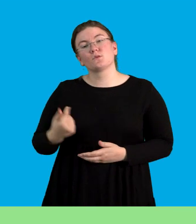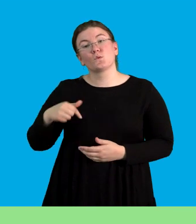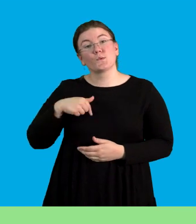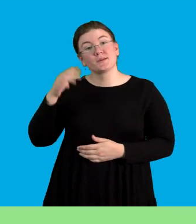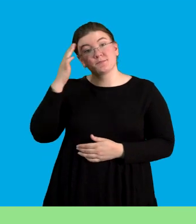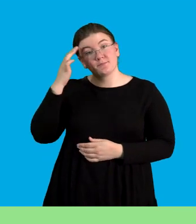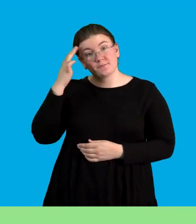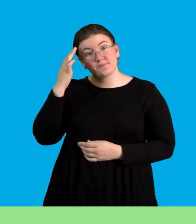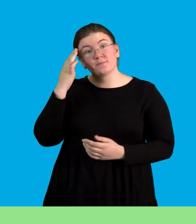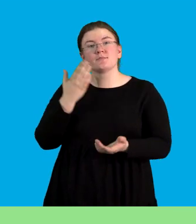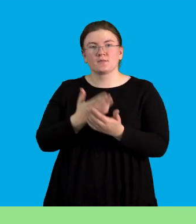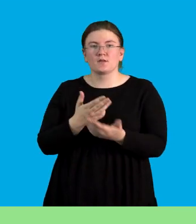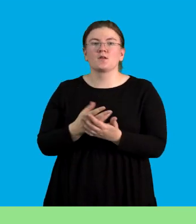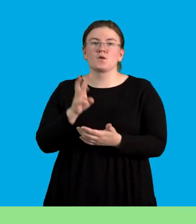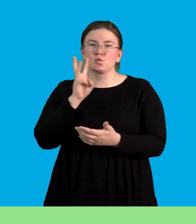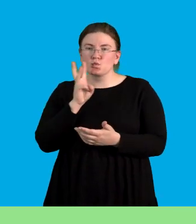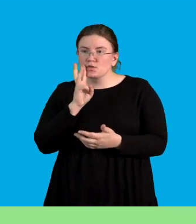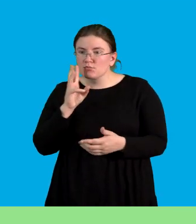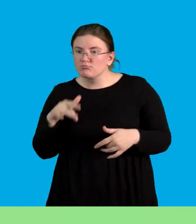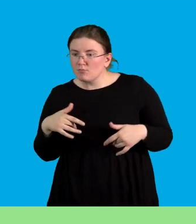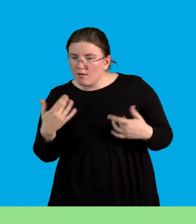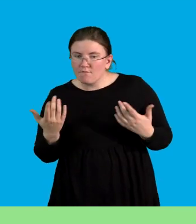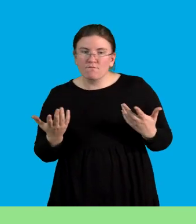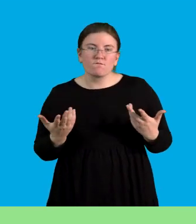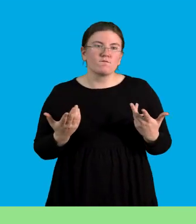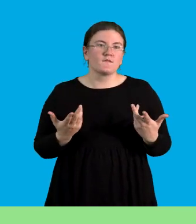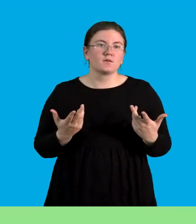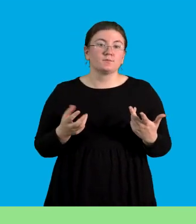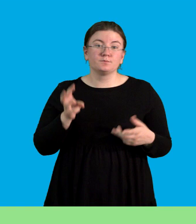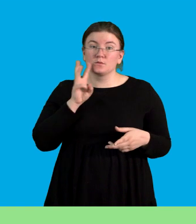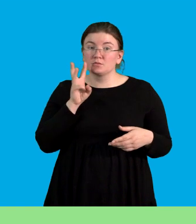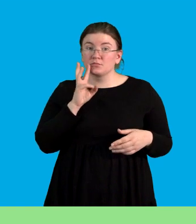We also know that they can live in water,